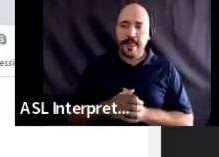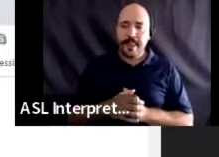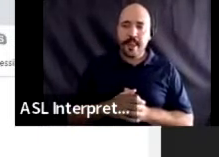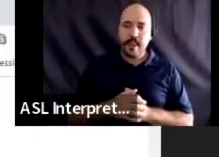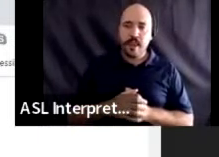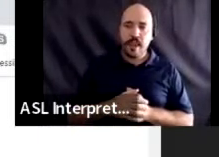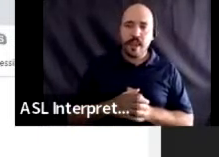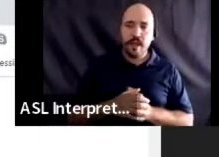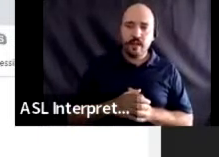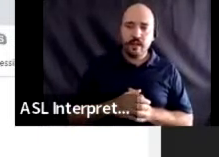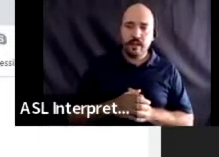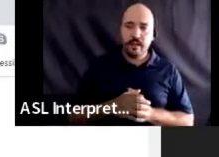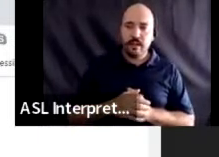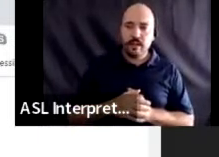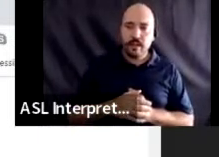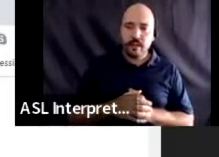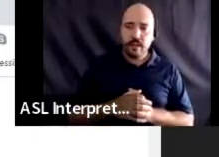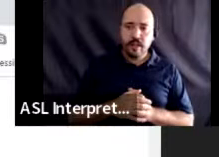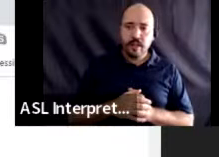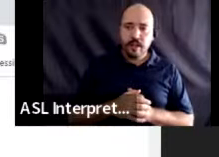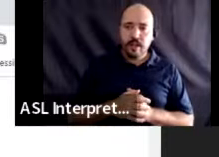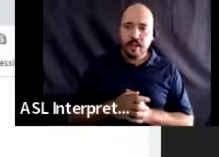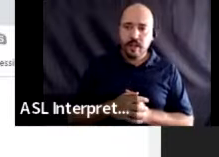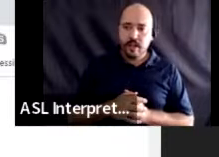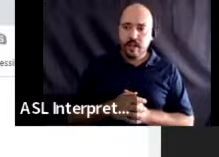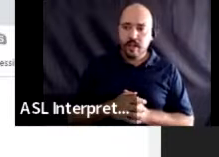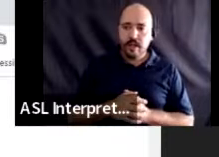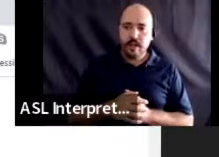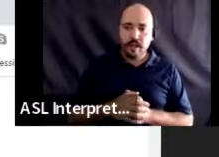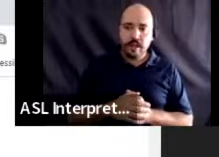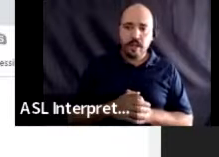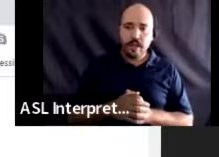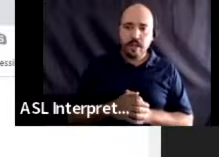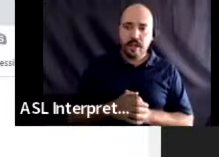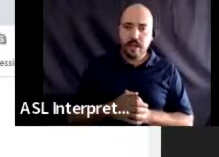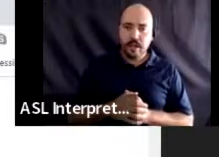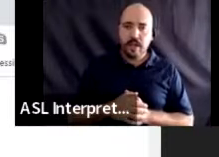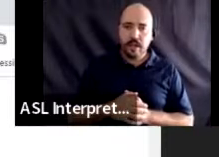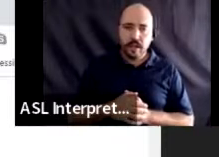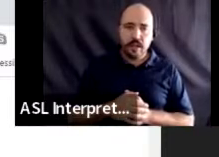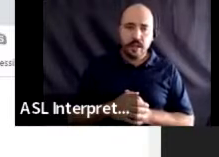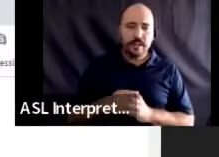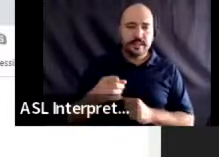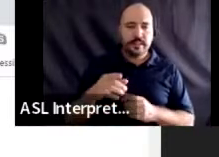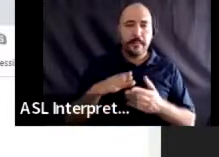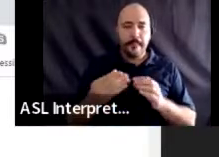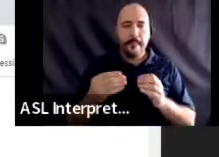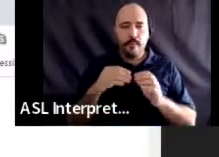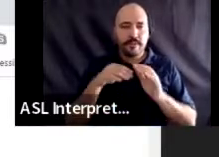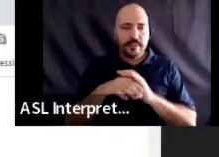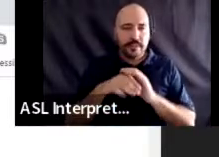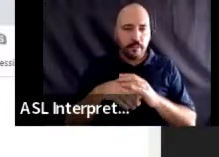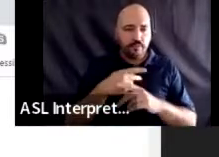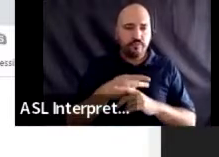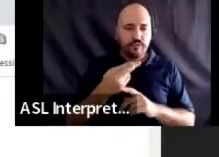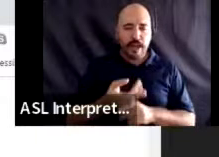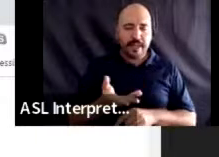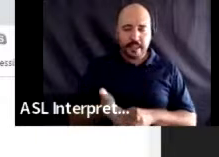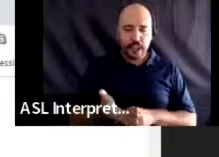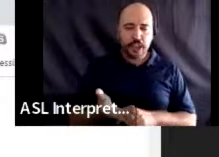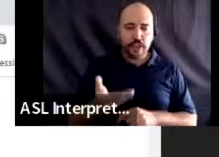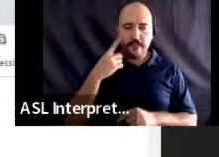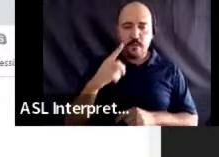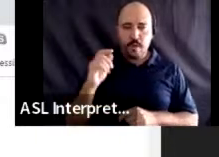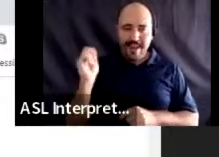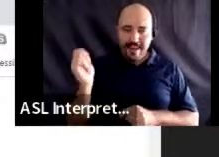not perfect, but it's definitely getting on its way there to be a more accessible product